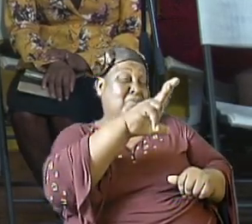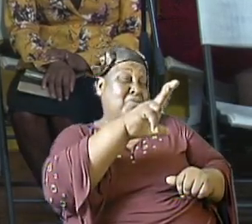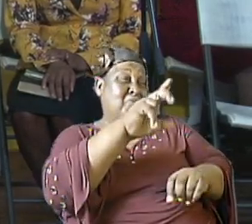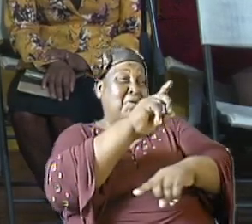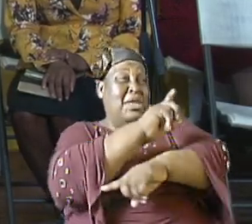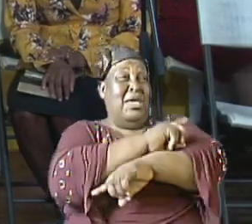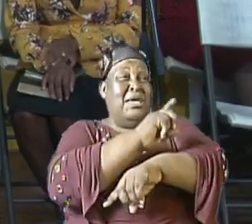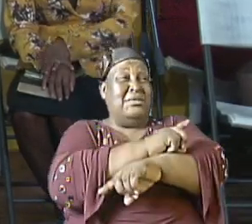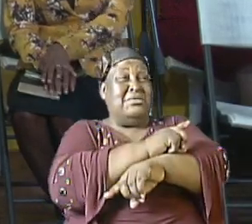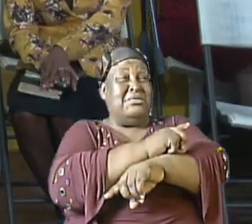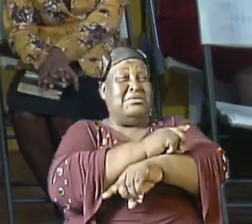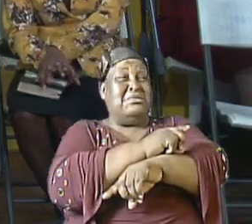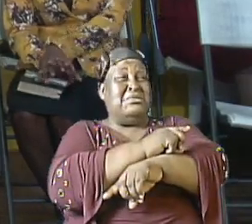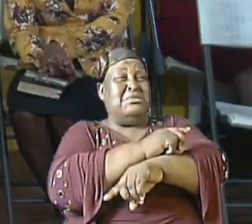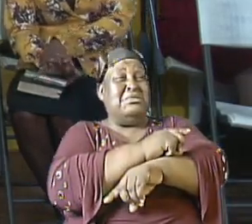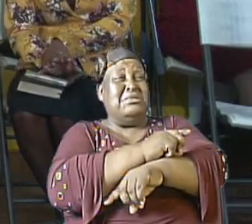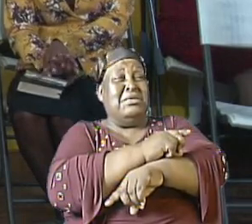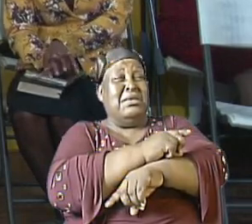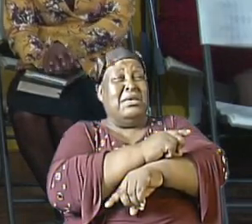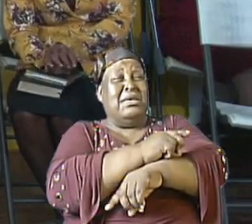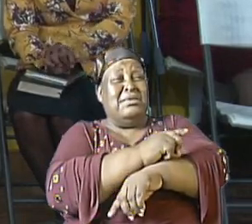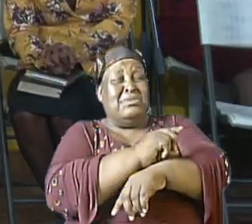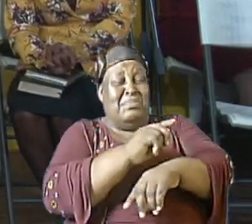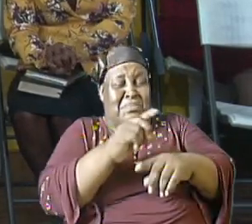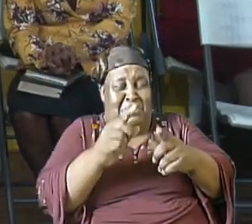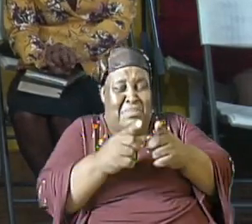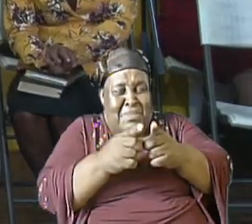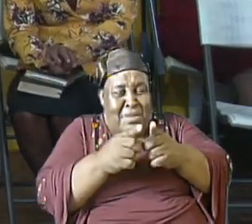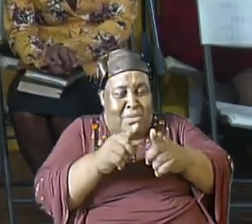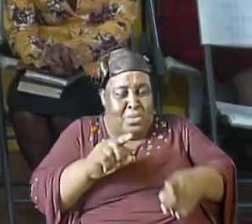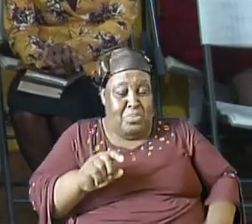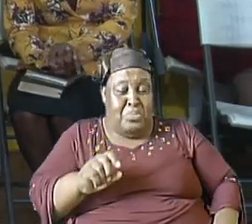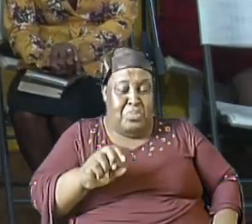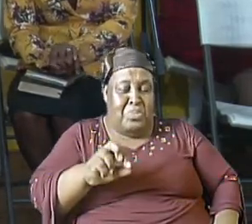Maggots. What we say in Jamaica, maggots.